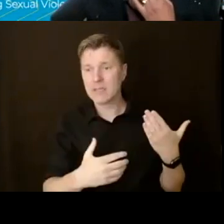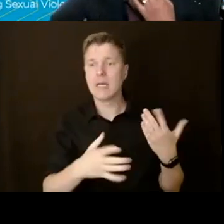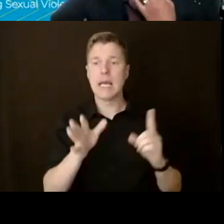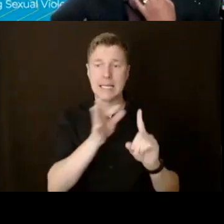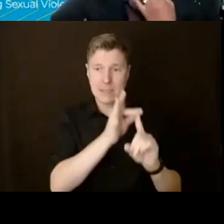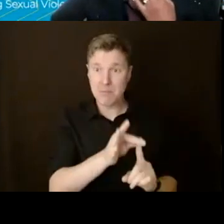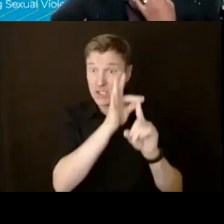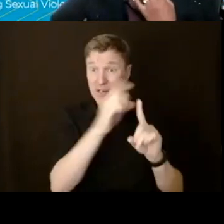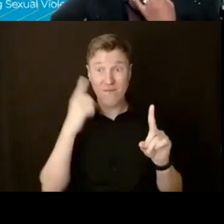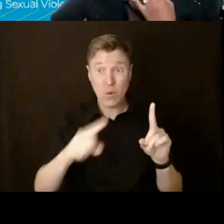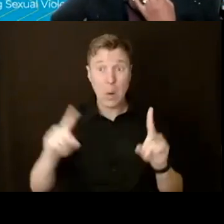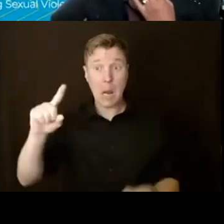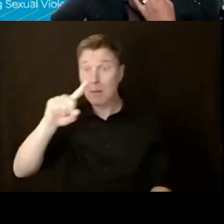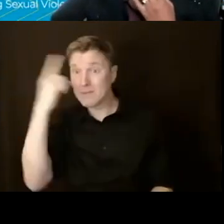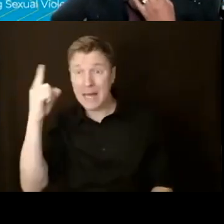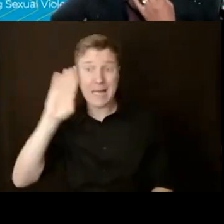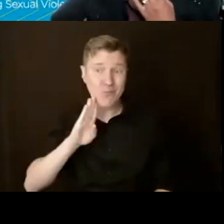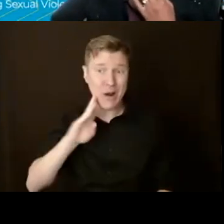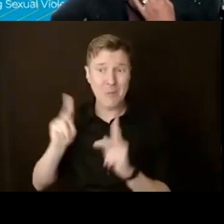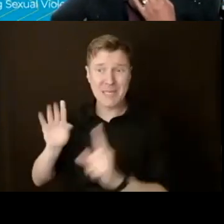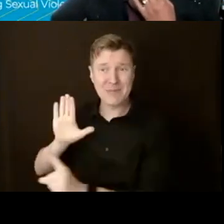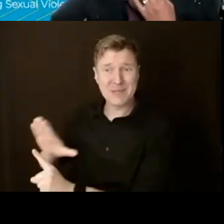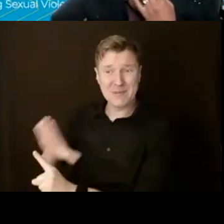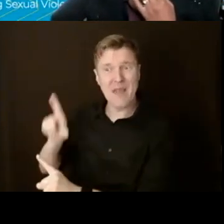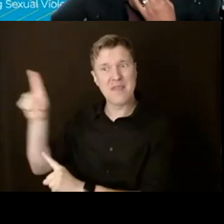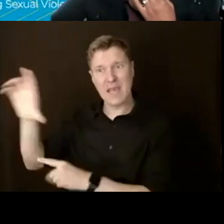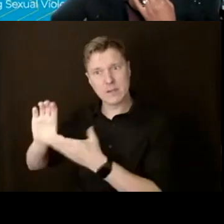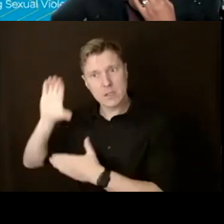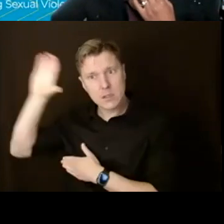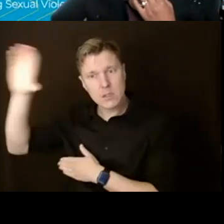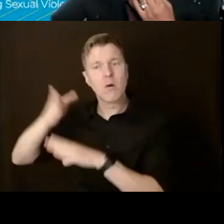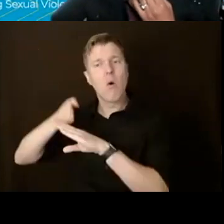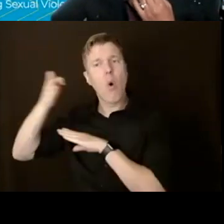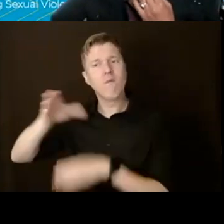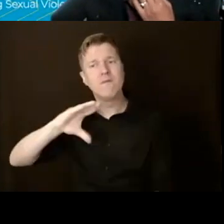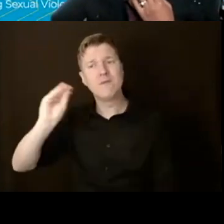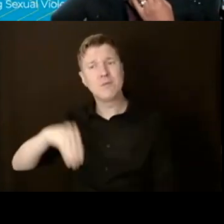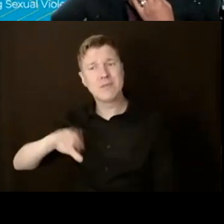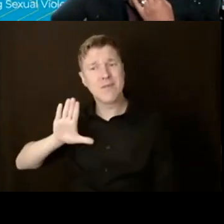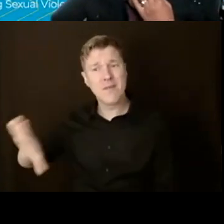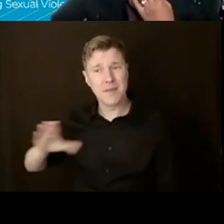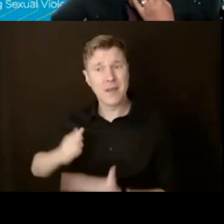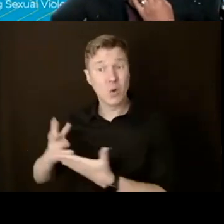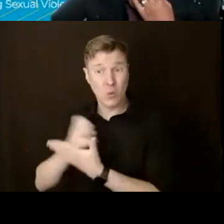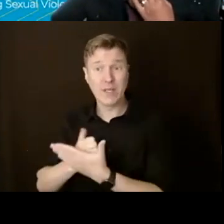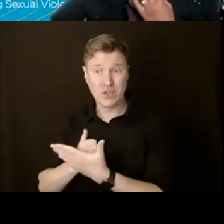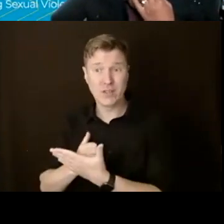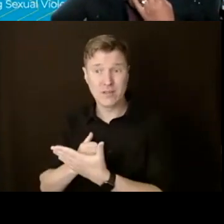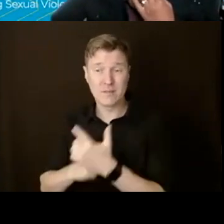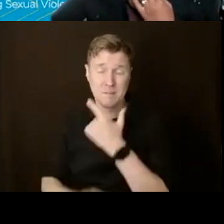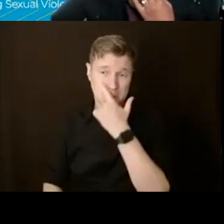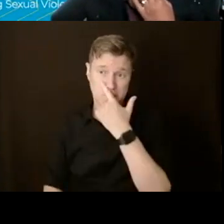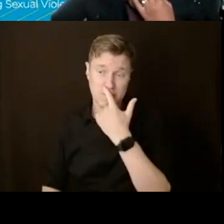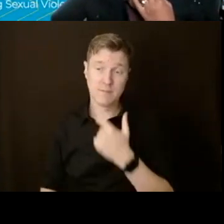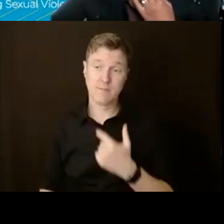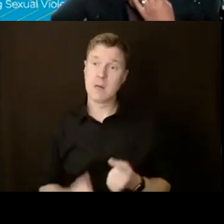and Brown people, and they have to pay over 50% of their wages in order to afford rent. Now, for many of us who have a